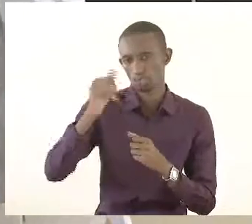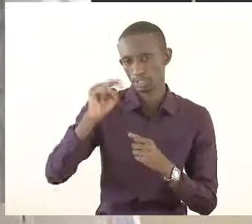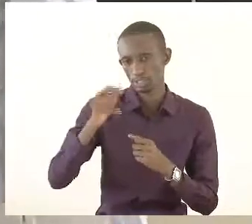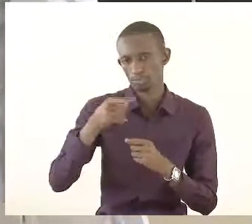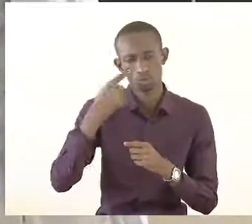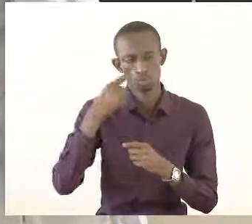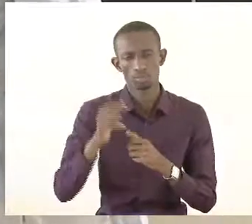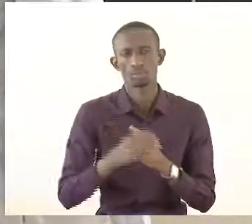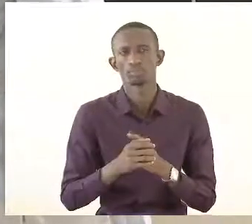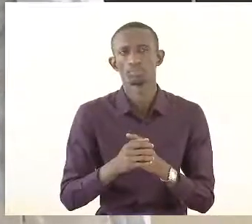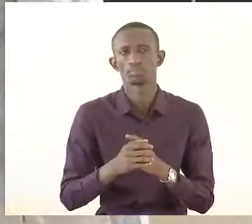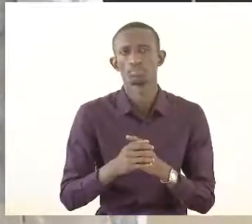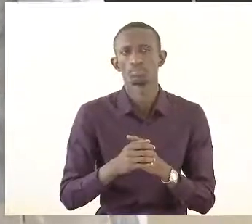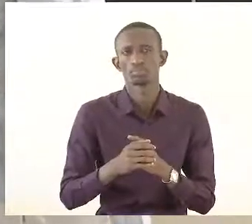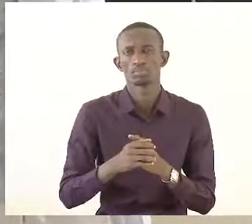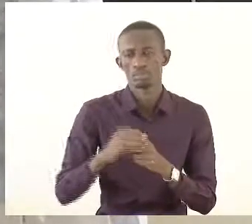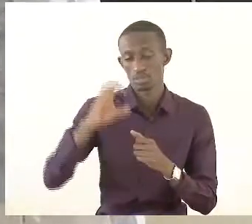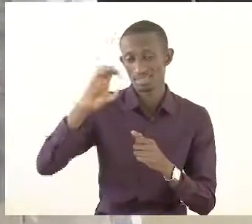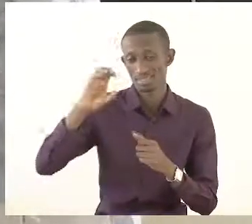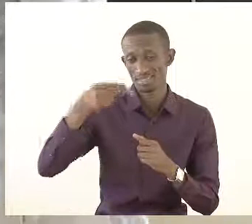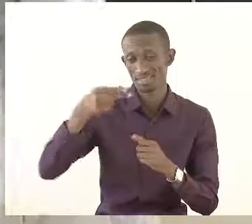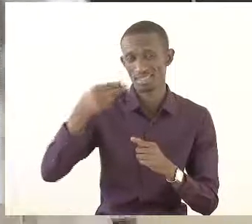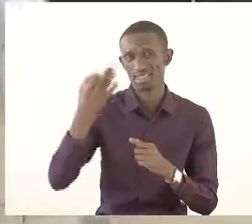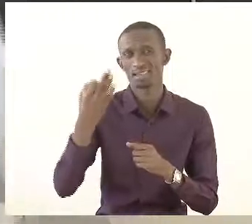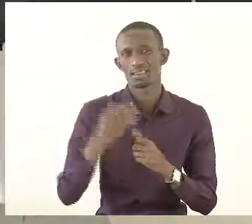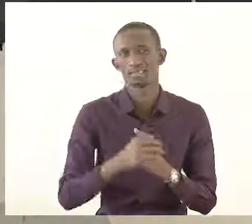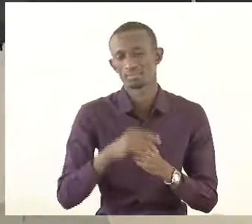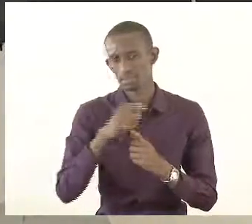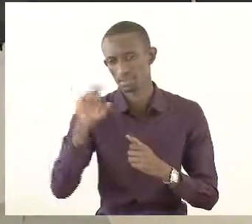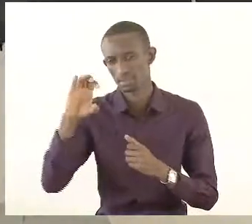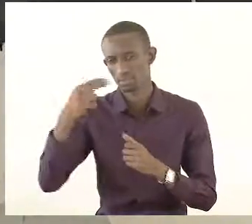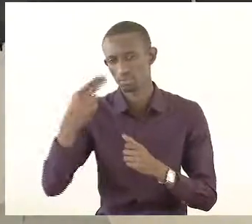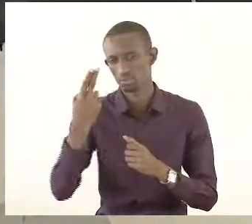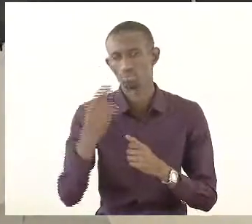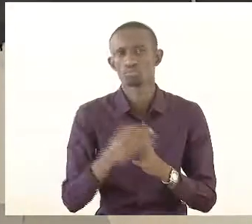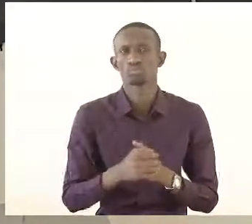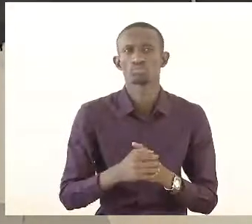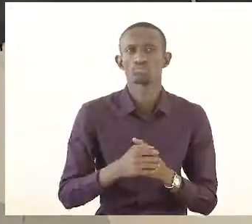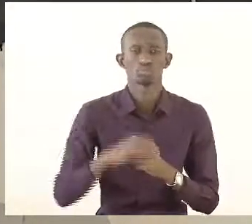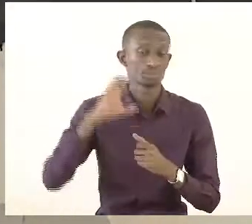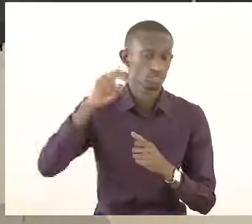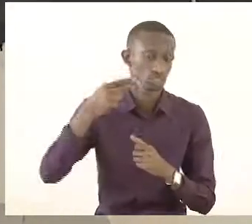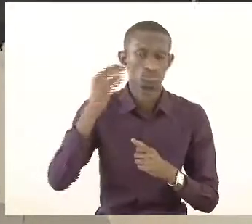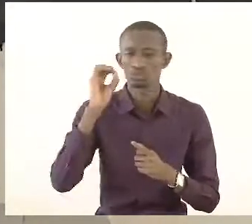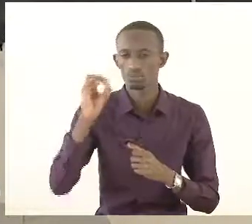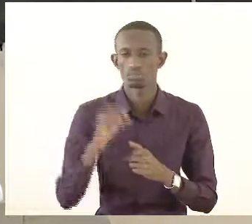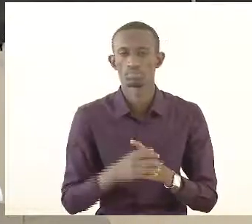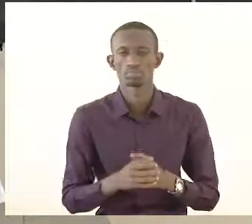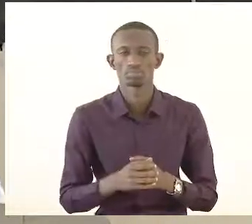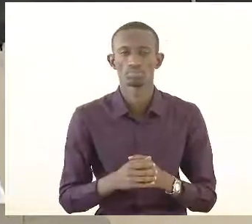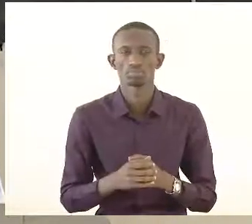CH3, CH2, CHO. And the CH3, CH2,